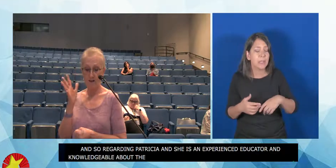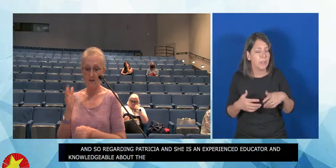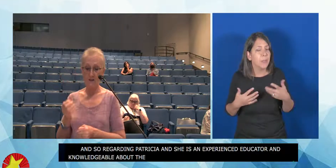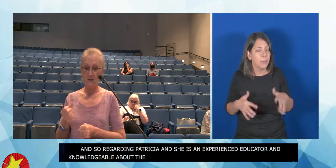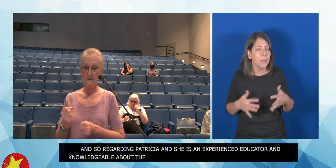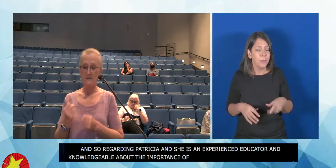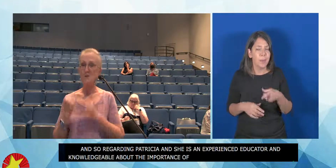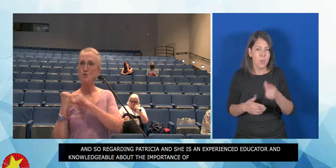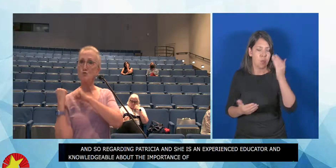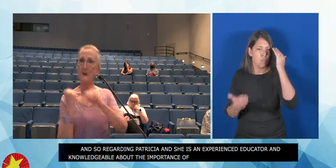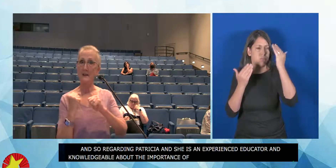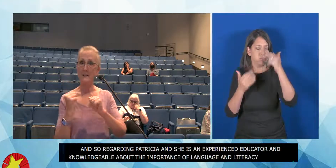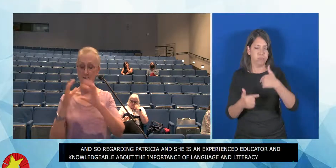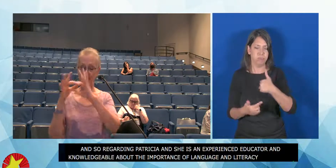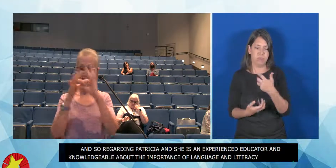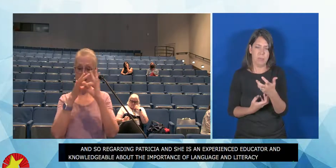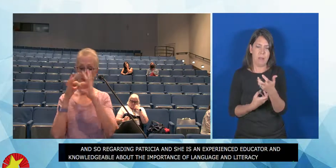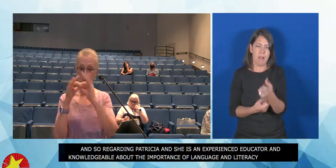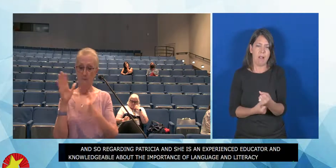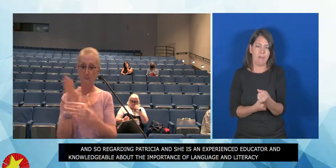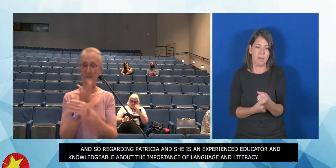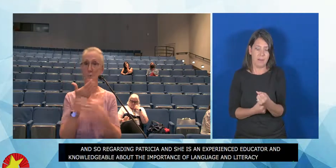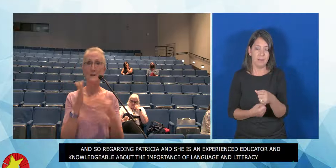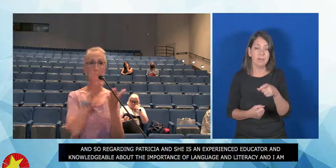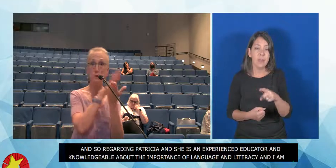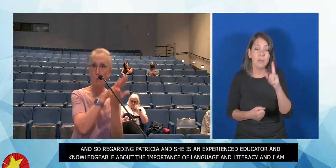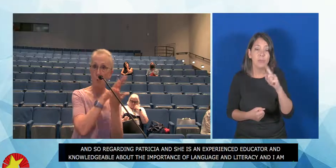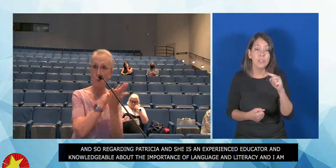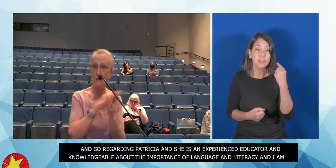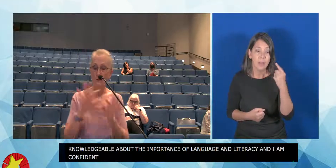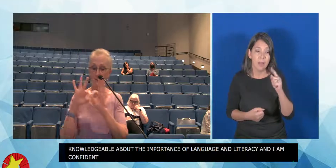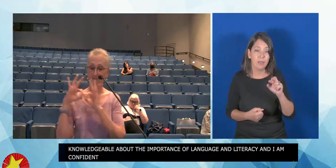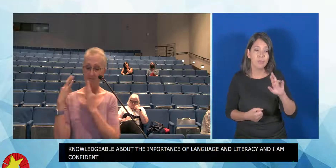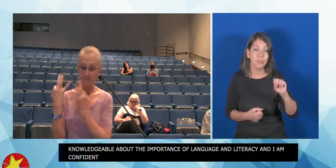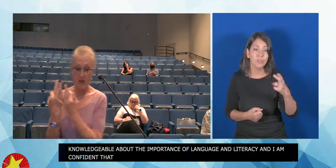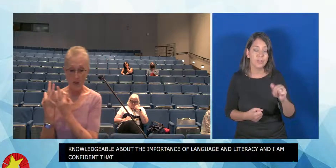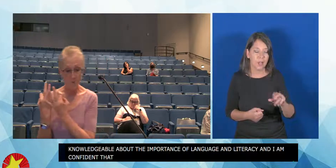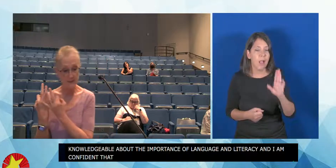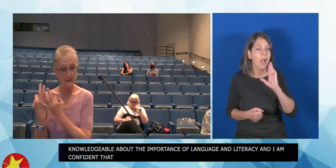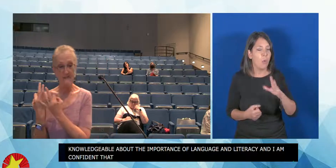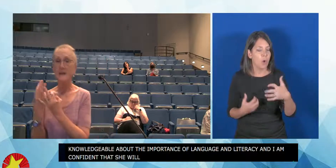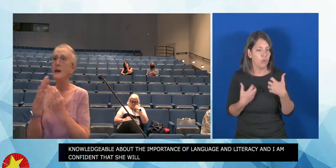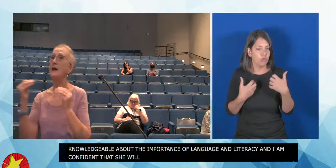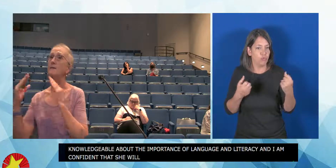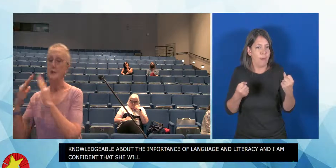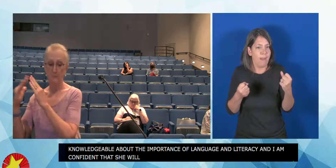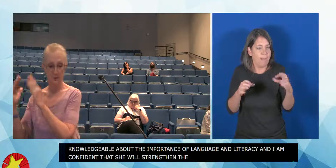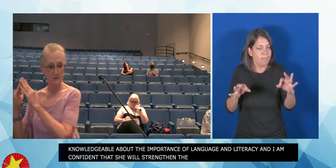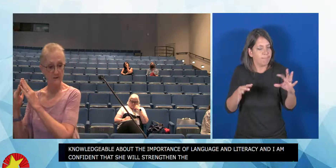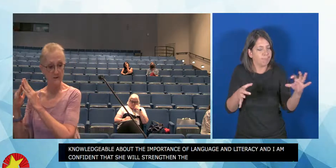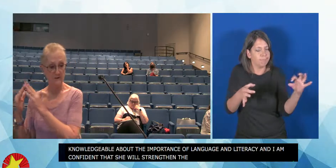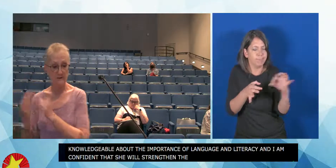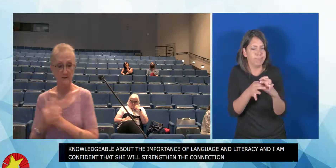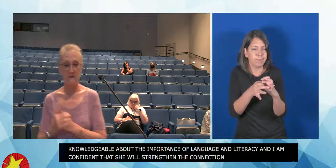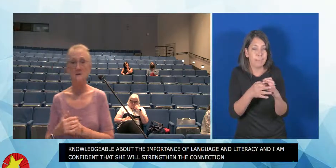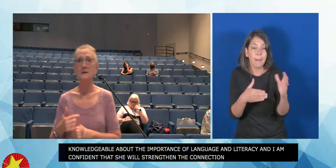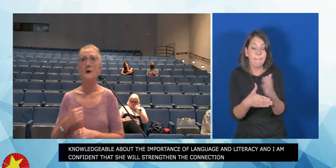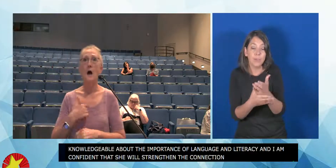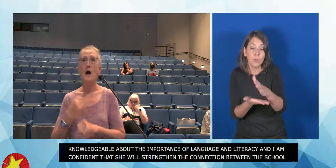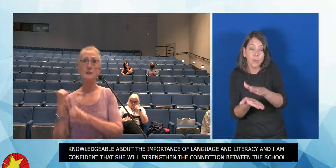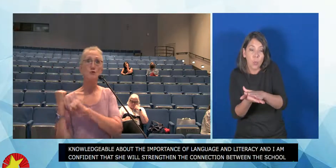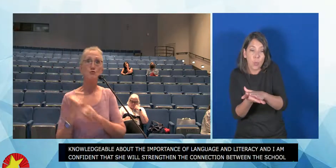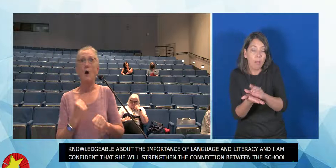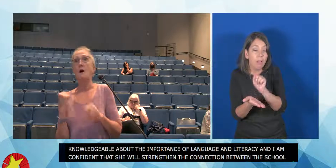confident that she will strengthen the connection between the school, families, and the